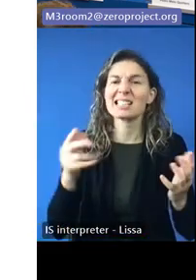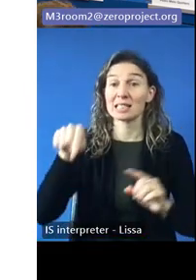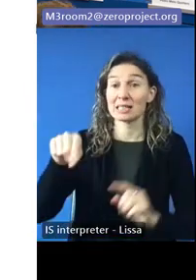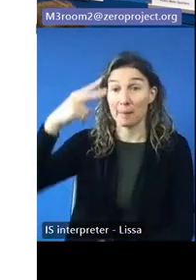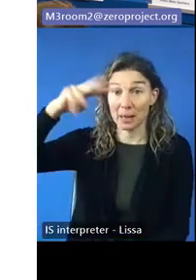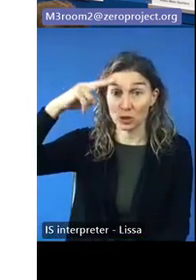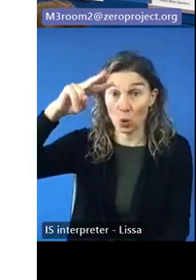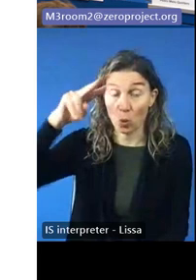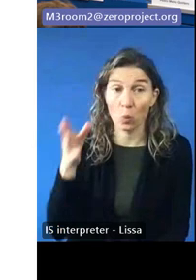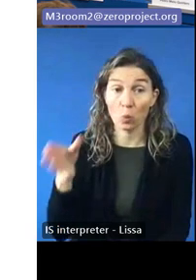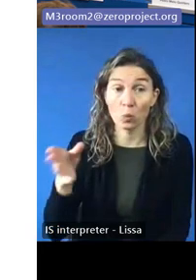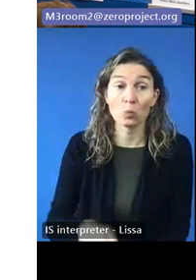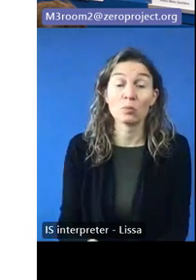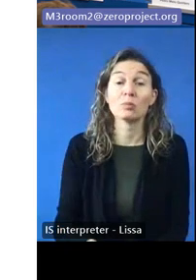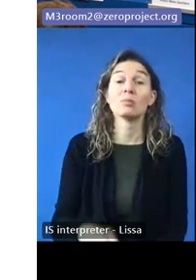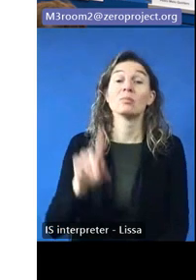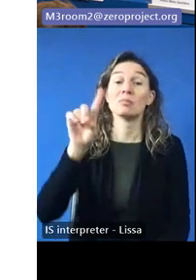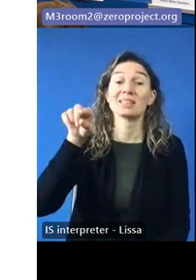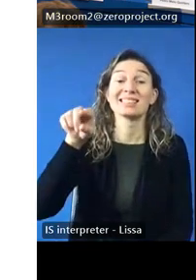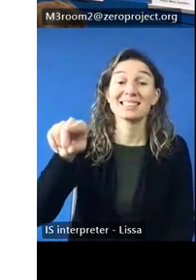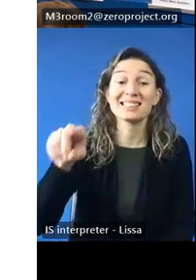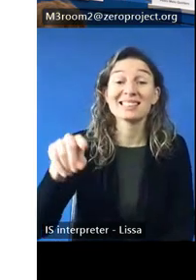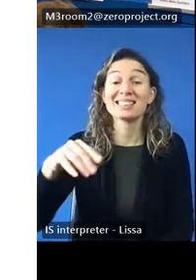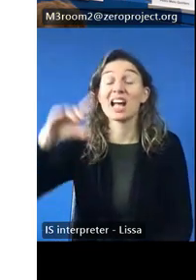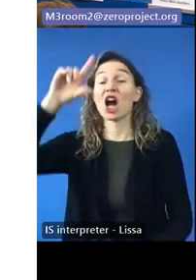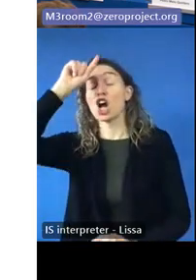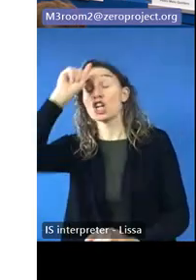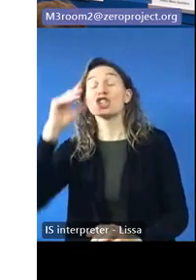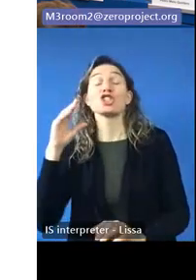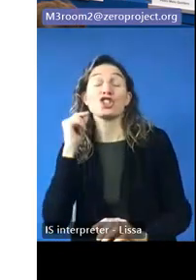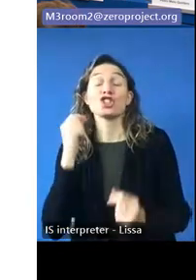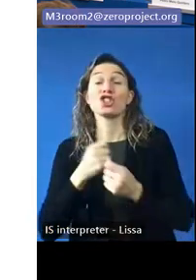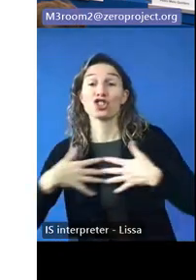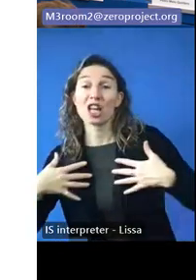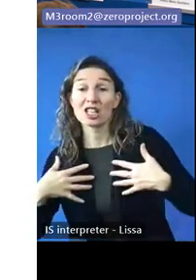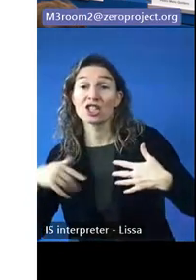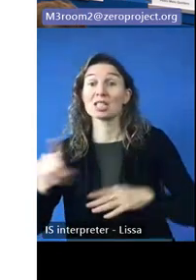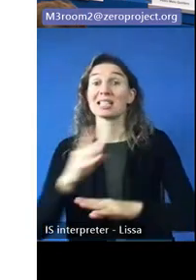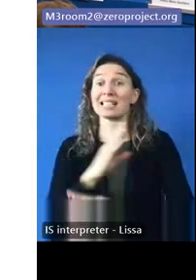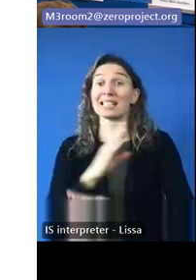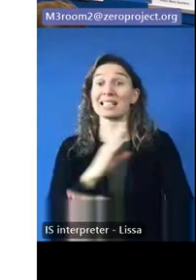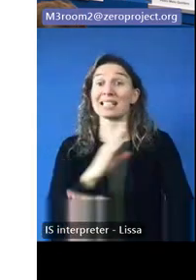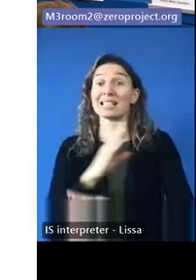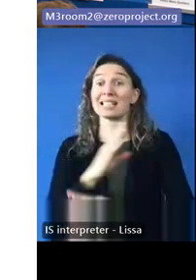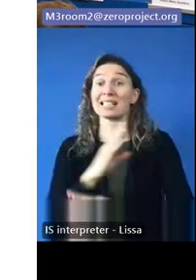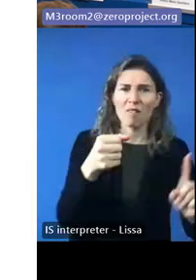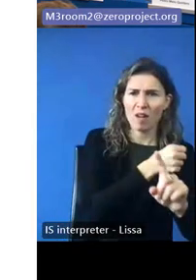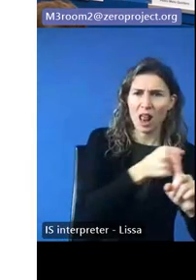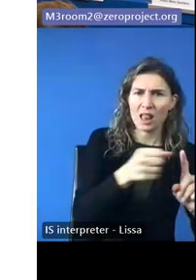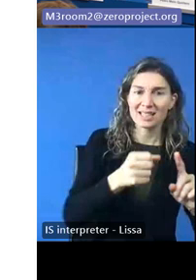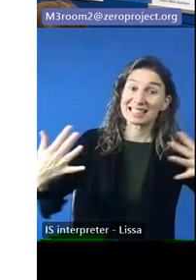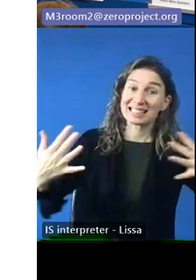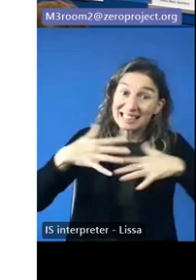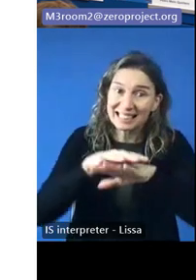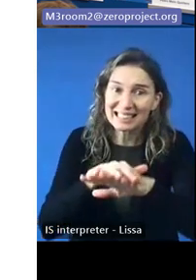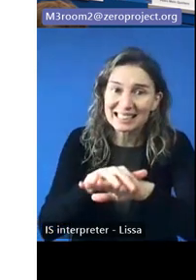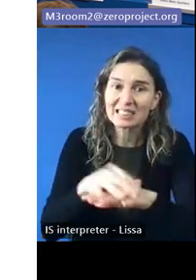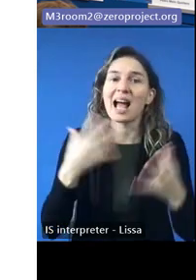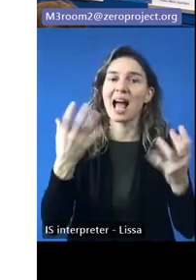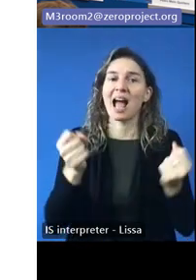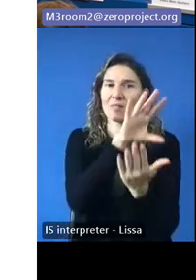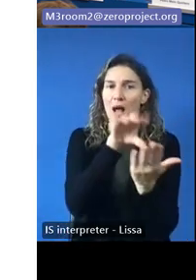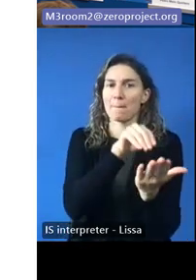gender, disability, and violence program. The Morada app is a technological tool for the prevention